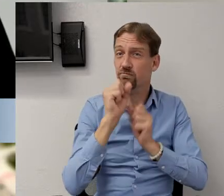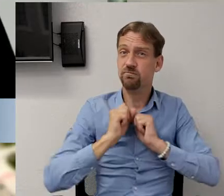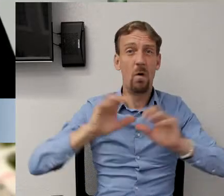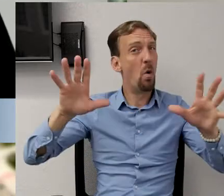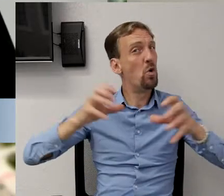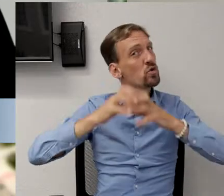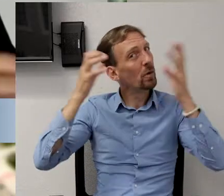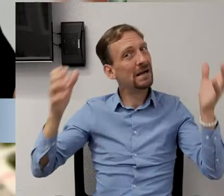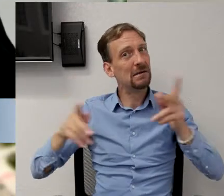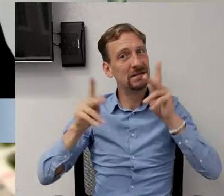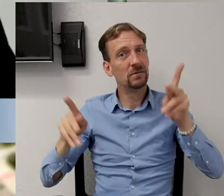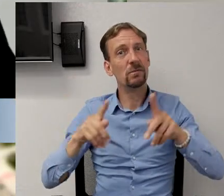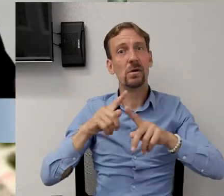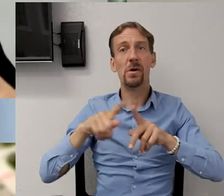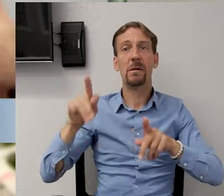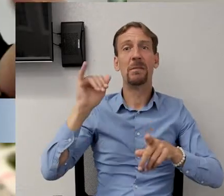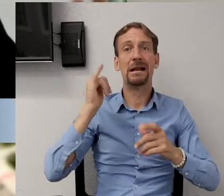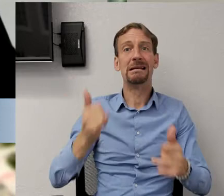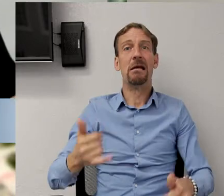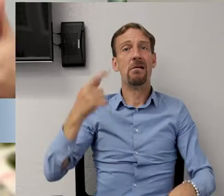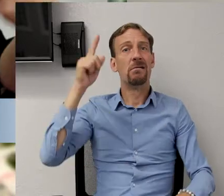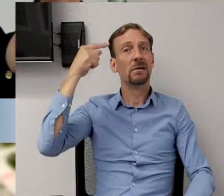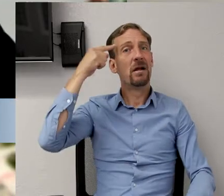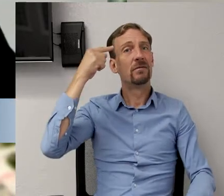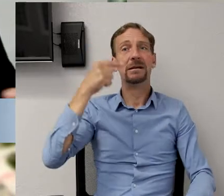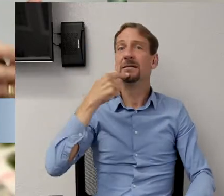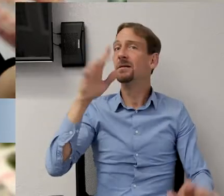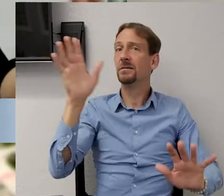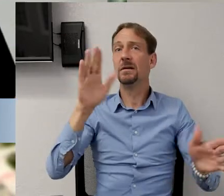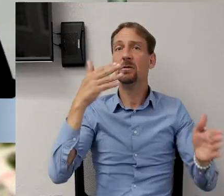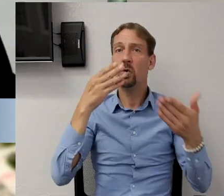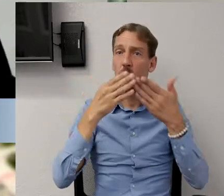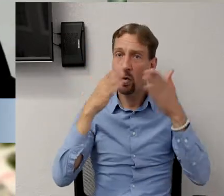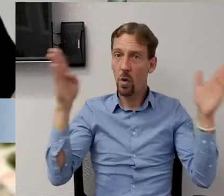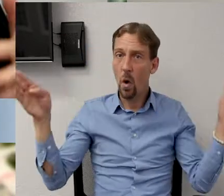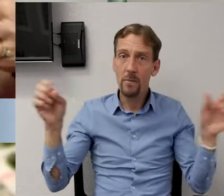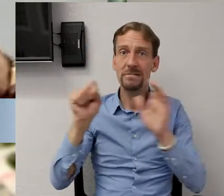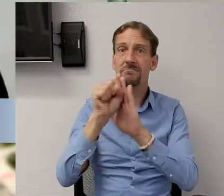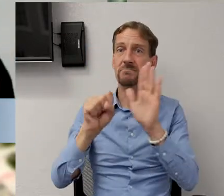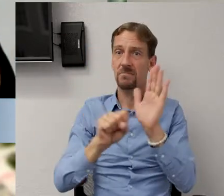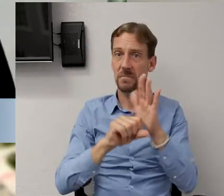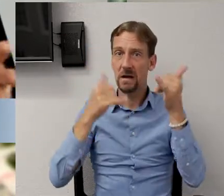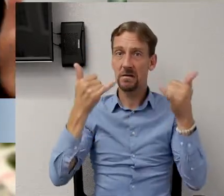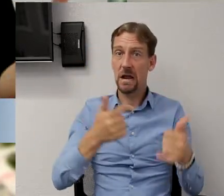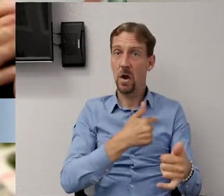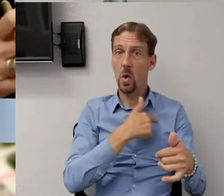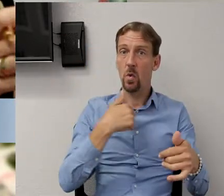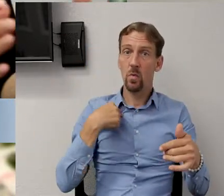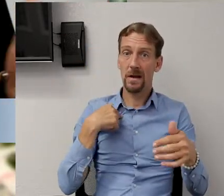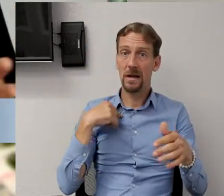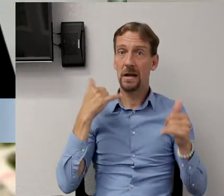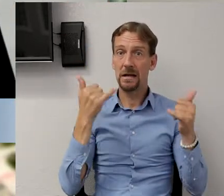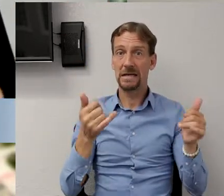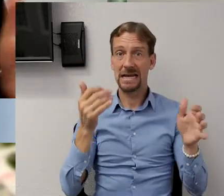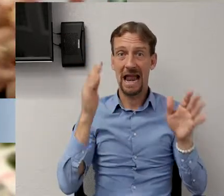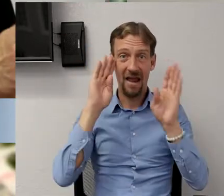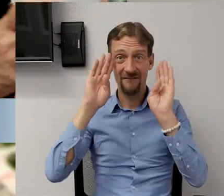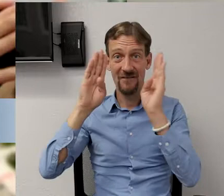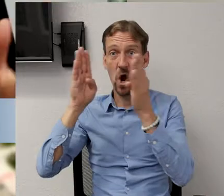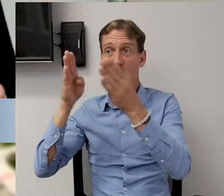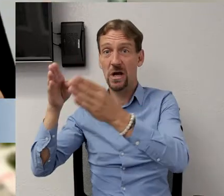that the government is saying, okay, let's open our states back up. So now are we refocusing